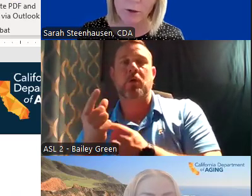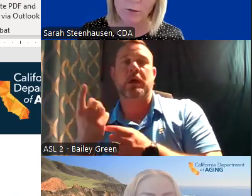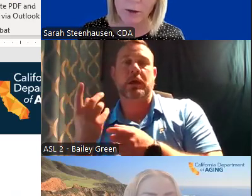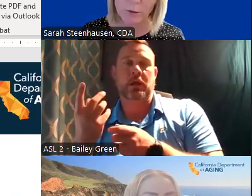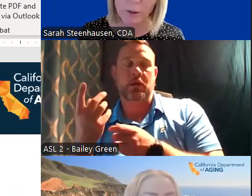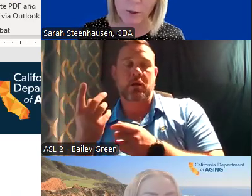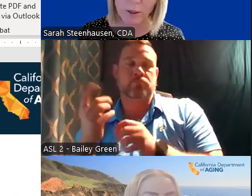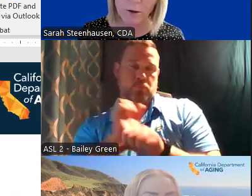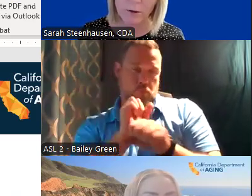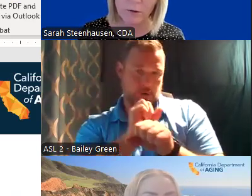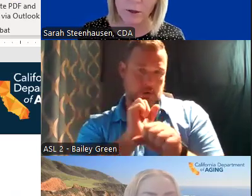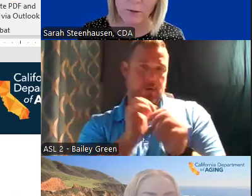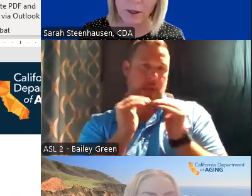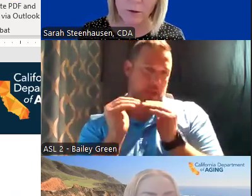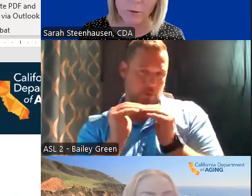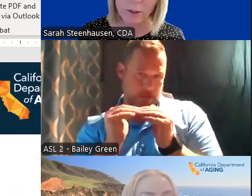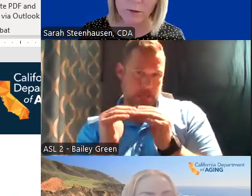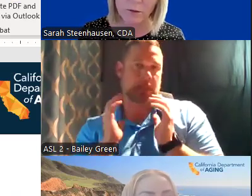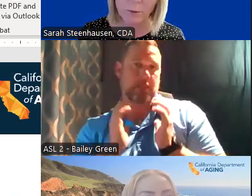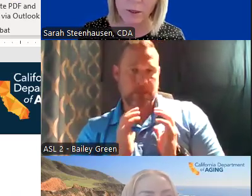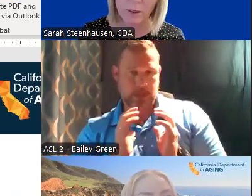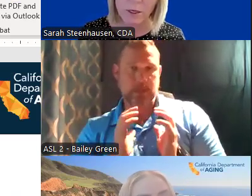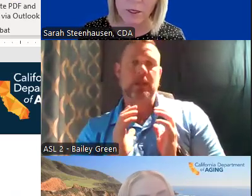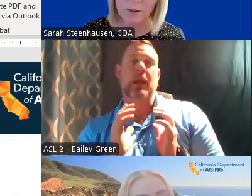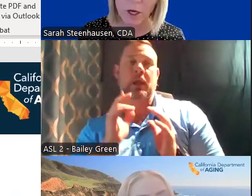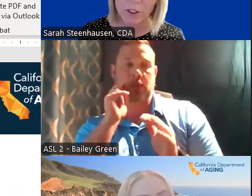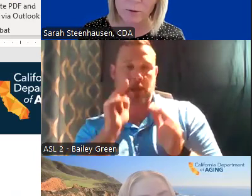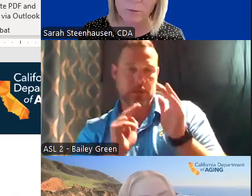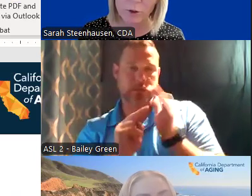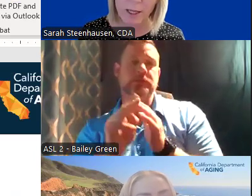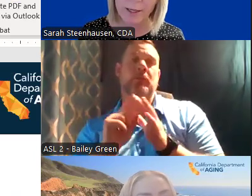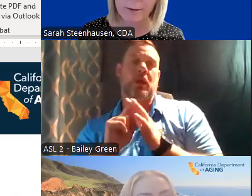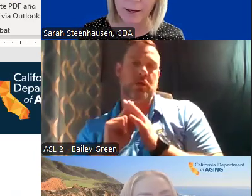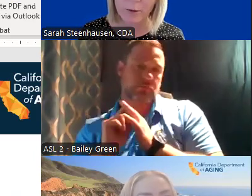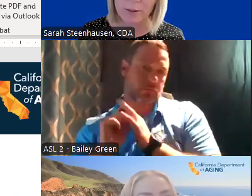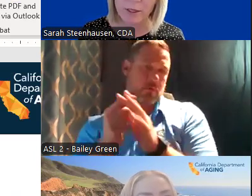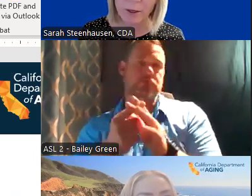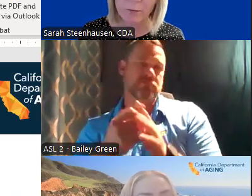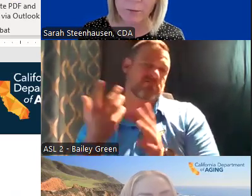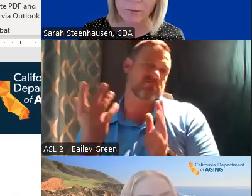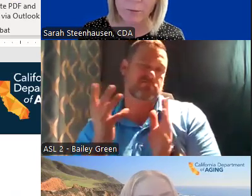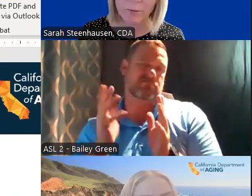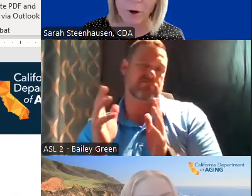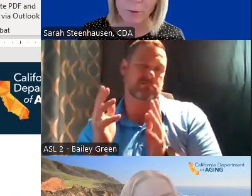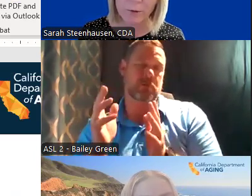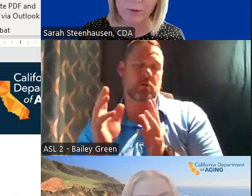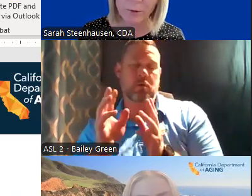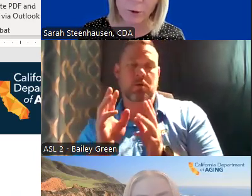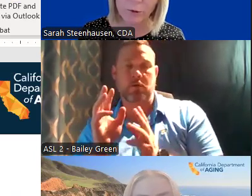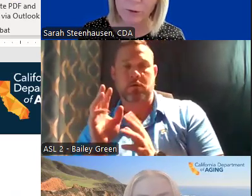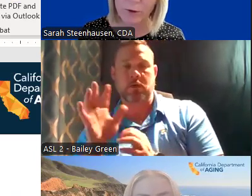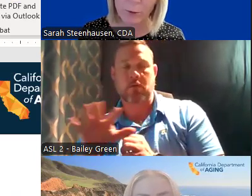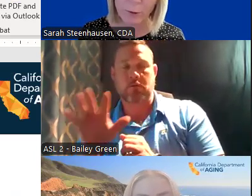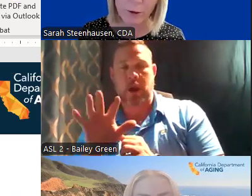the Equity Advisory Committee on this. And then we anticipate the launch, most likely, I would say, probably